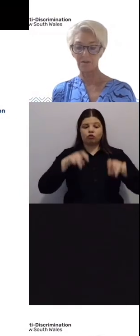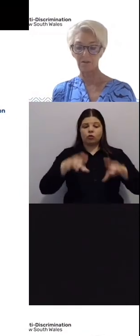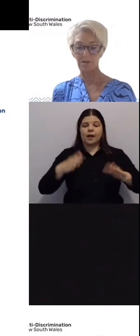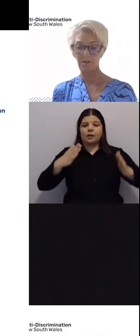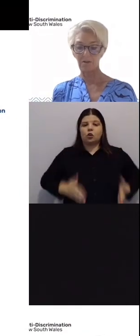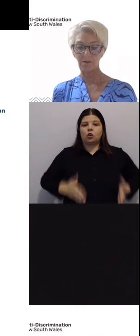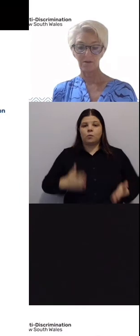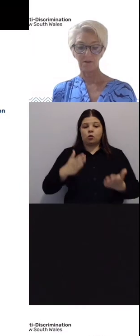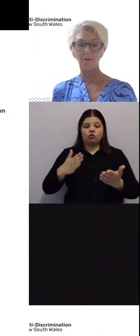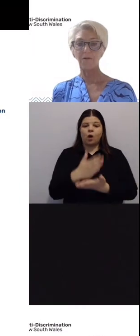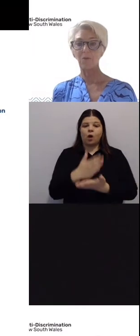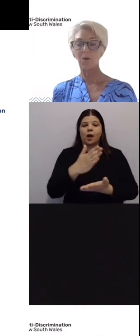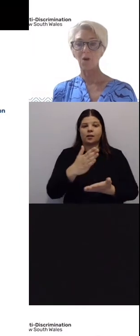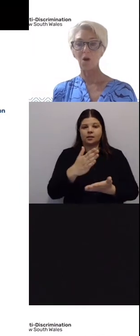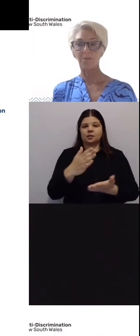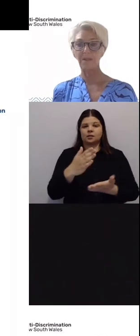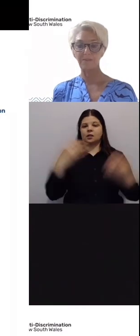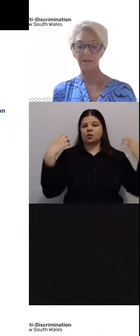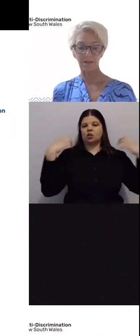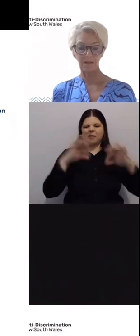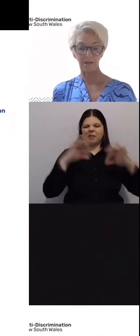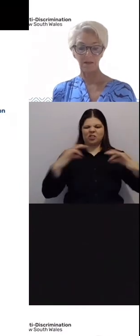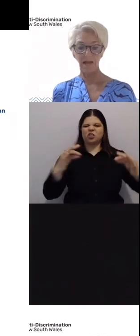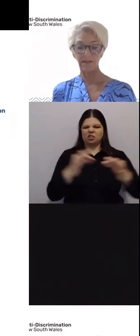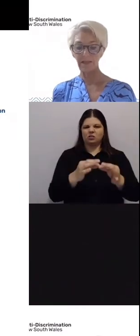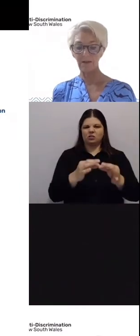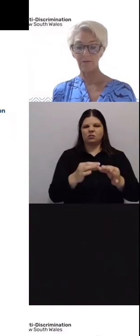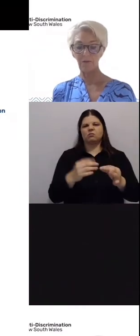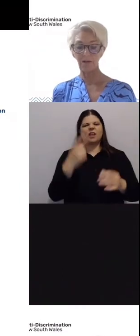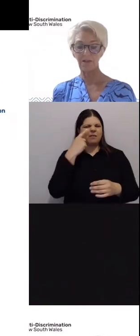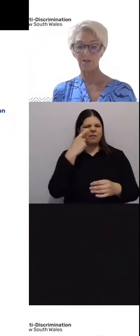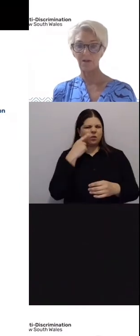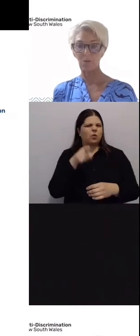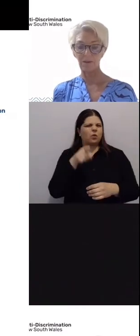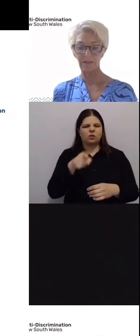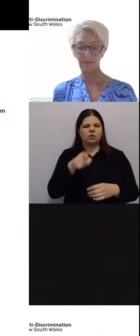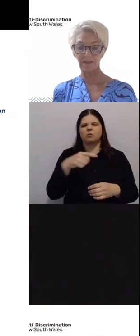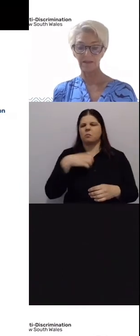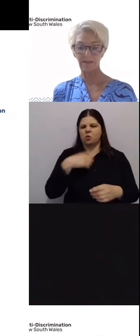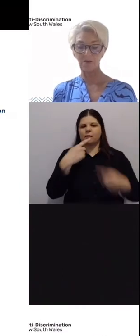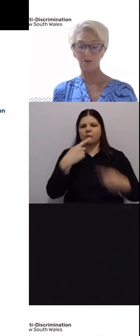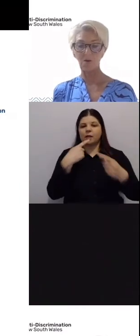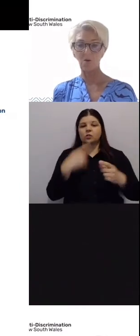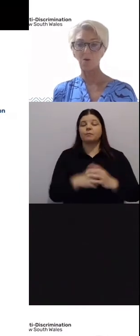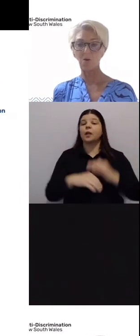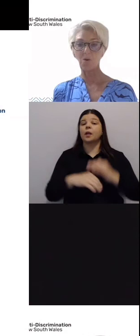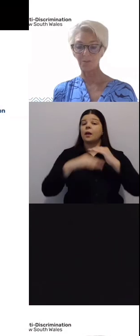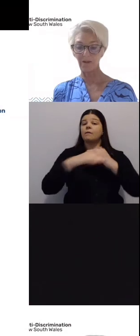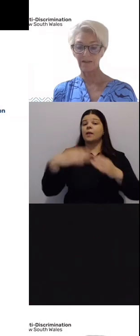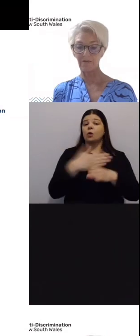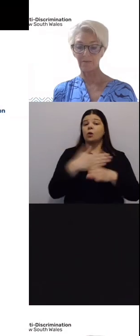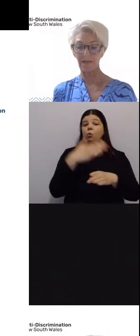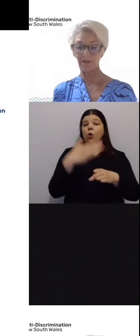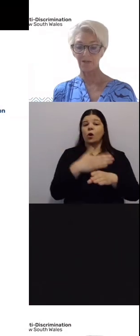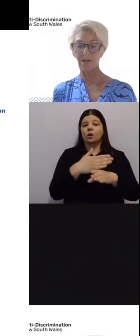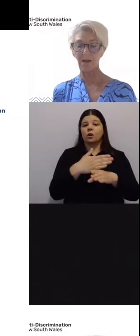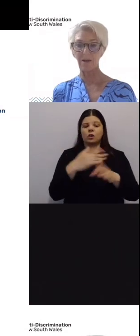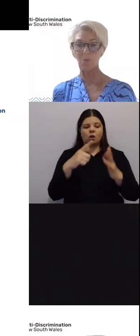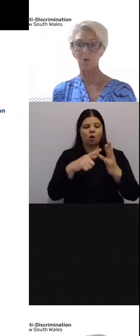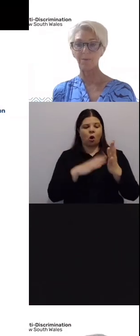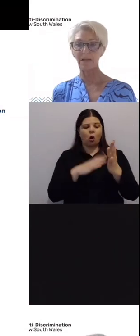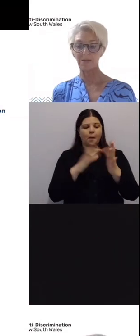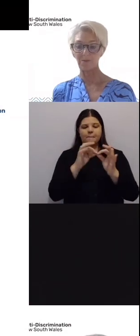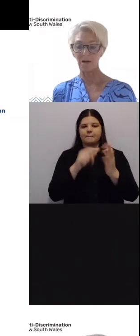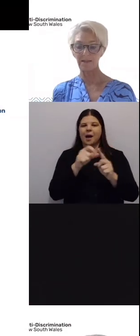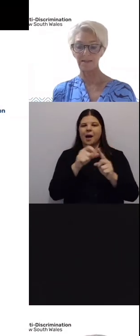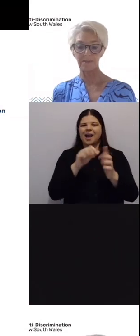information. Fair Work Ombudsman and Safe Work Australia websites also provide information